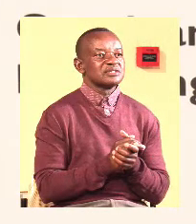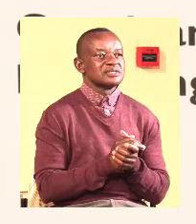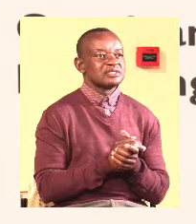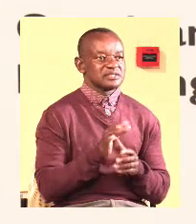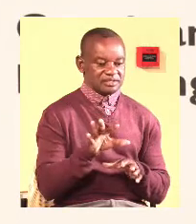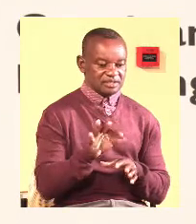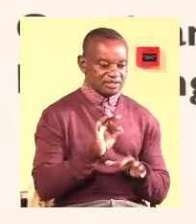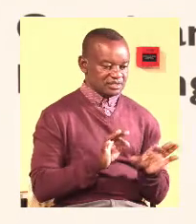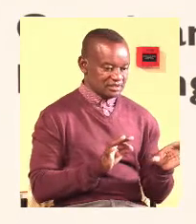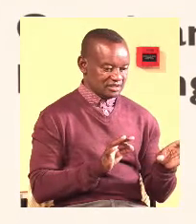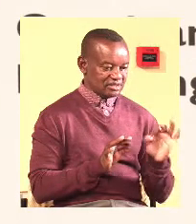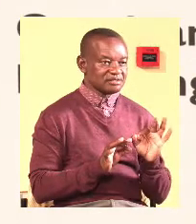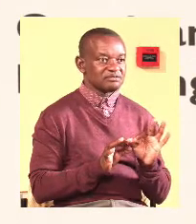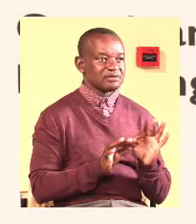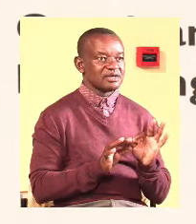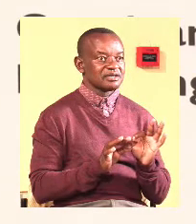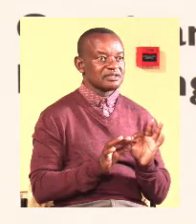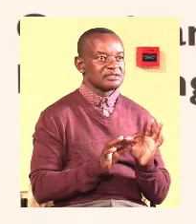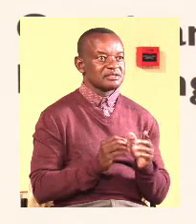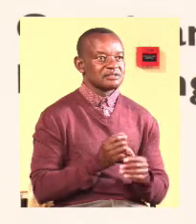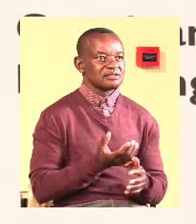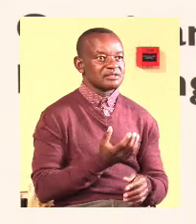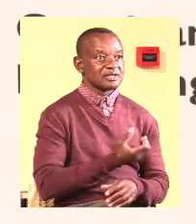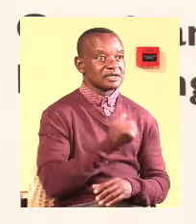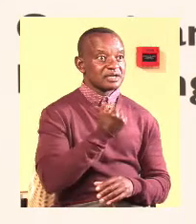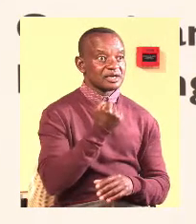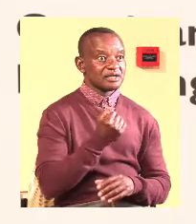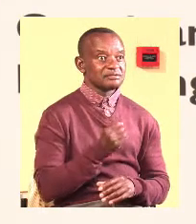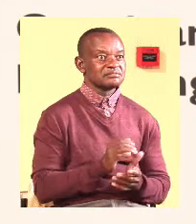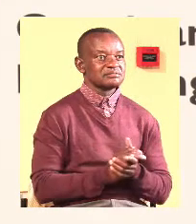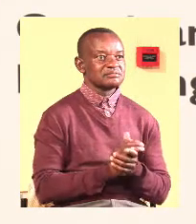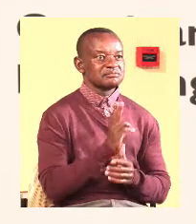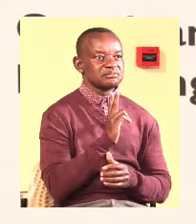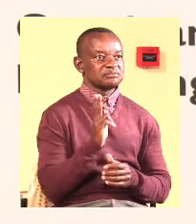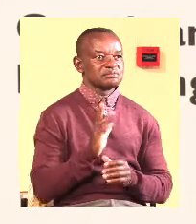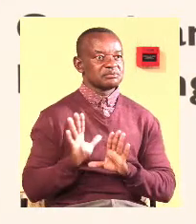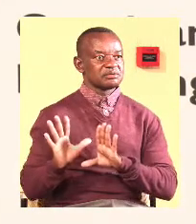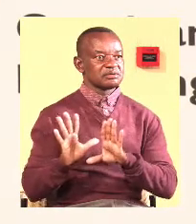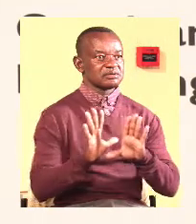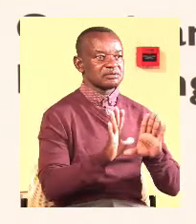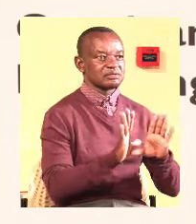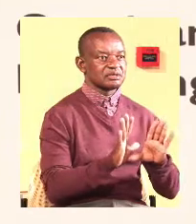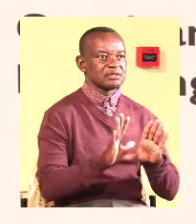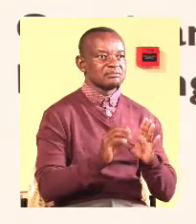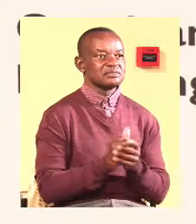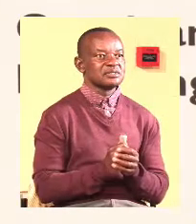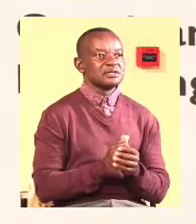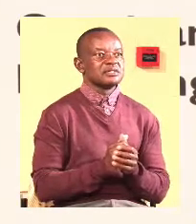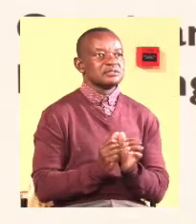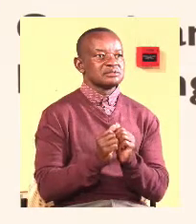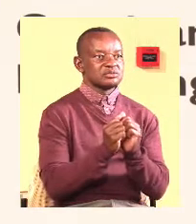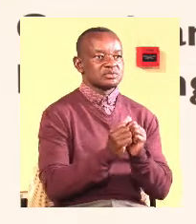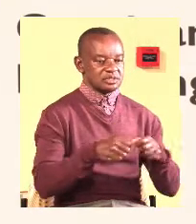community then come together to identify what would be the possible solutions to that problem and how can we collectively address